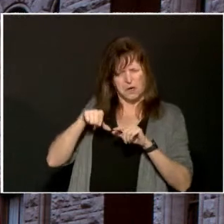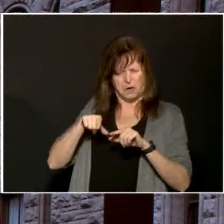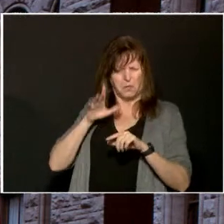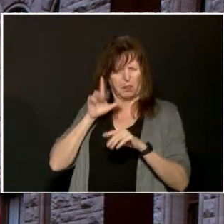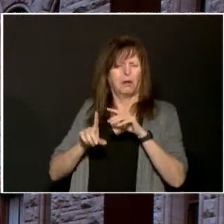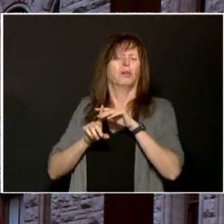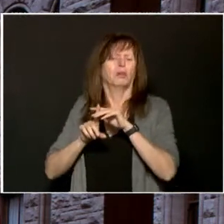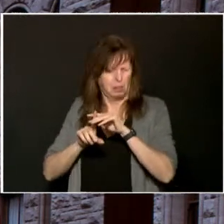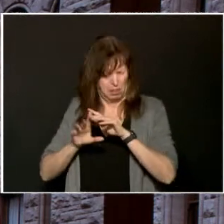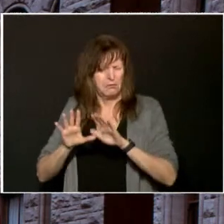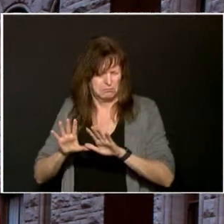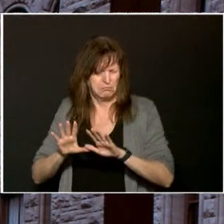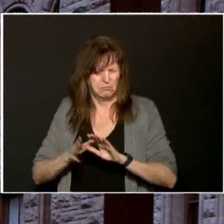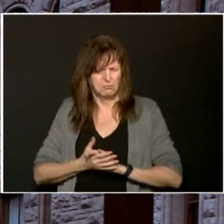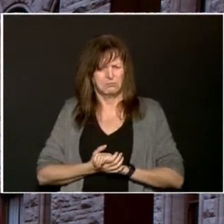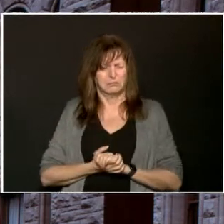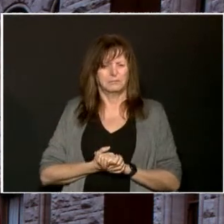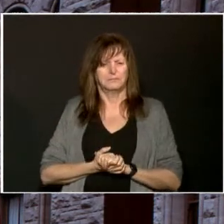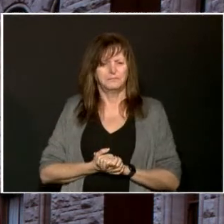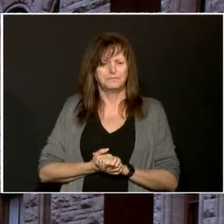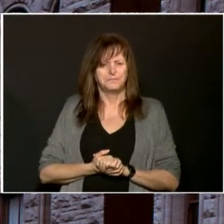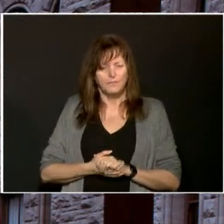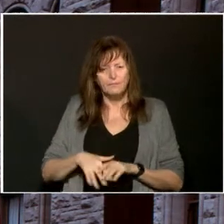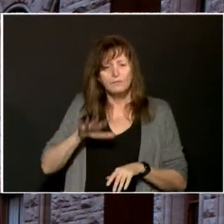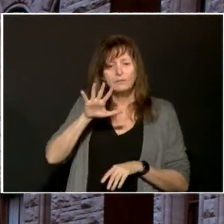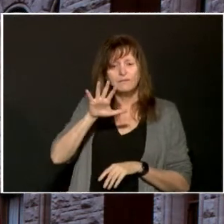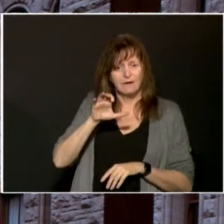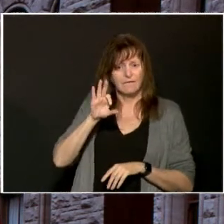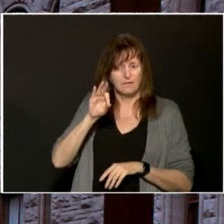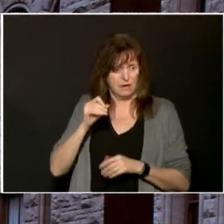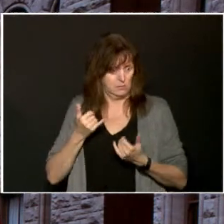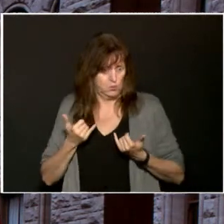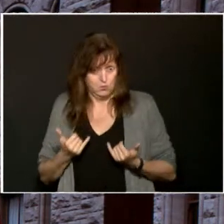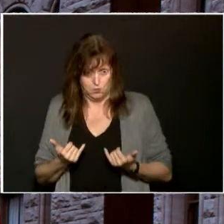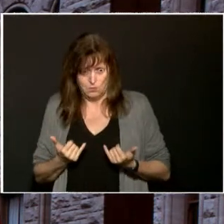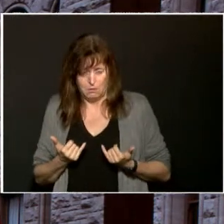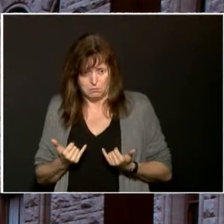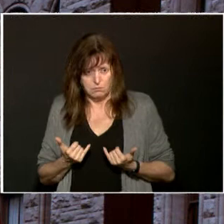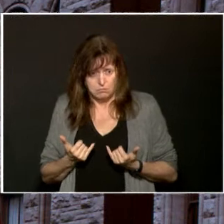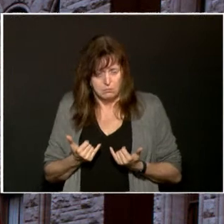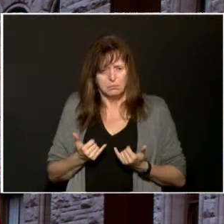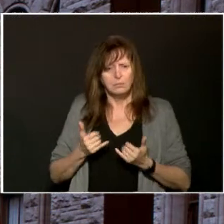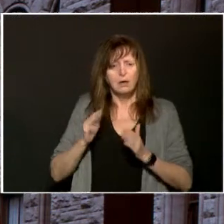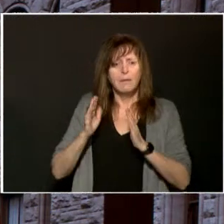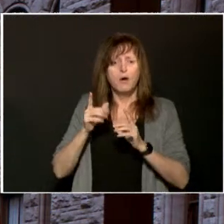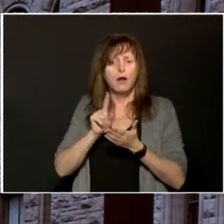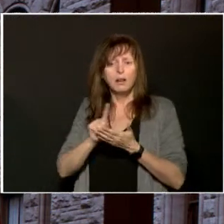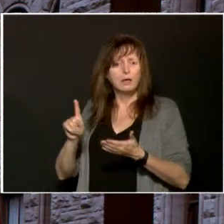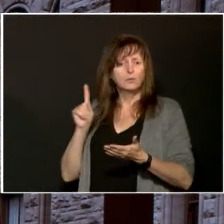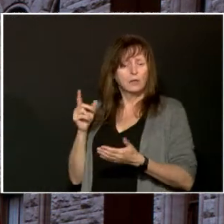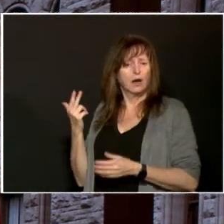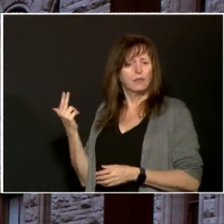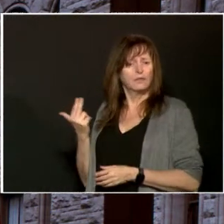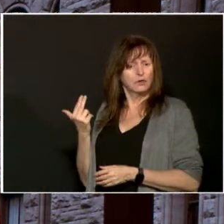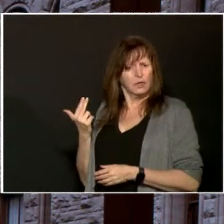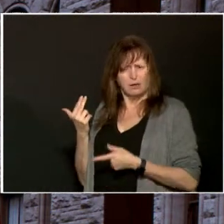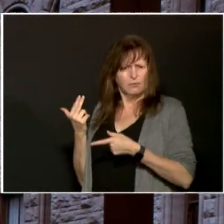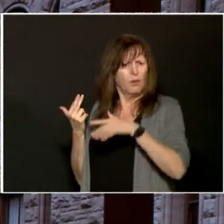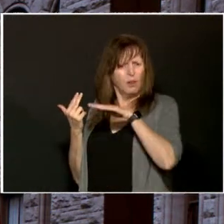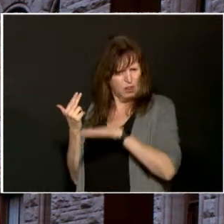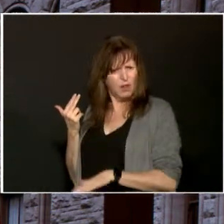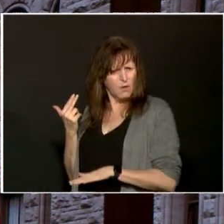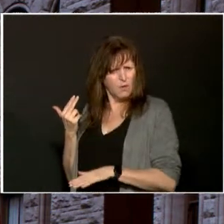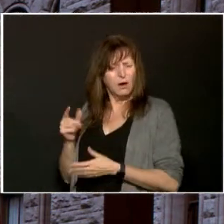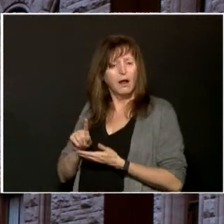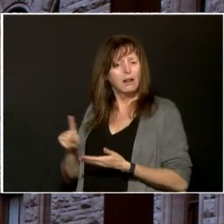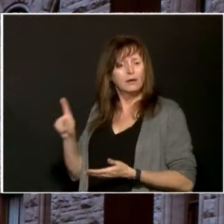And the 590 cases today are well below what we saw last Thursday when we reported 870 daily